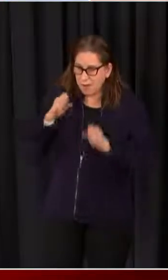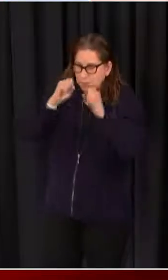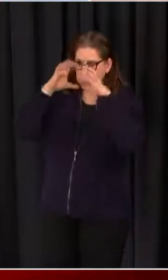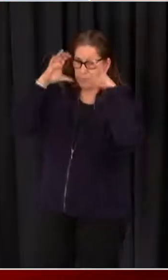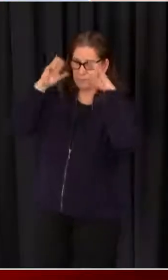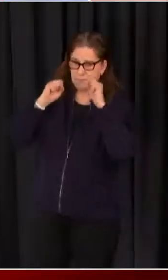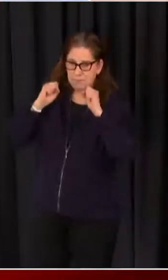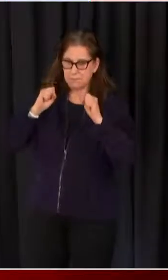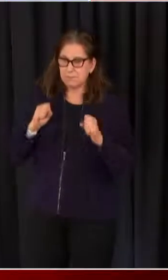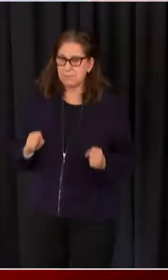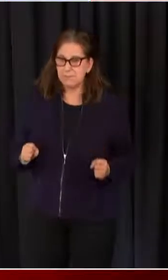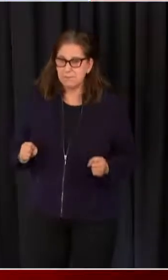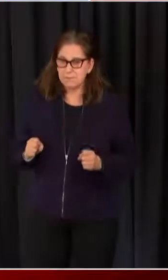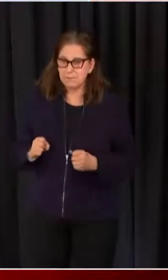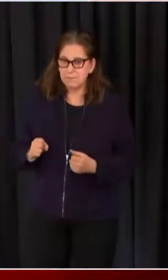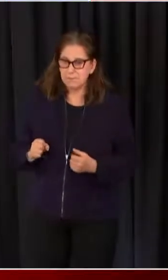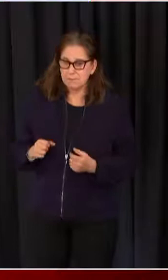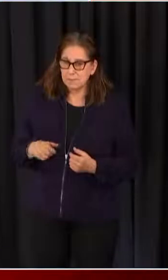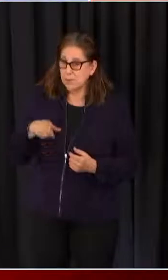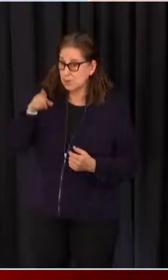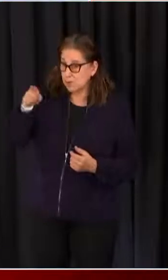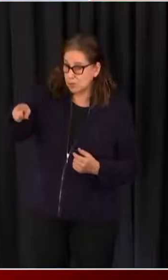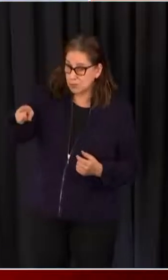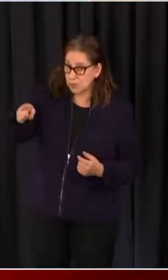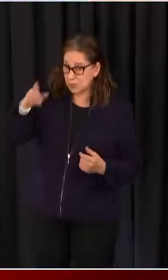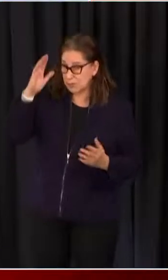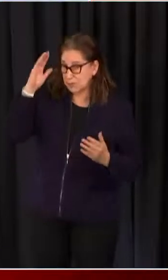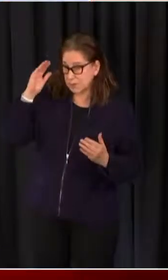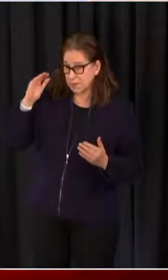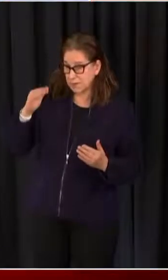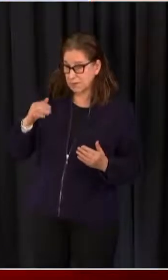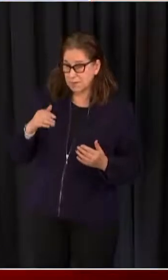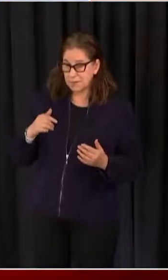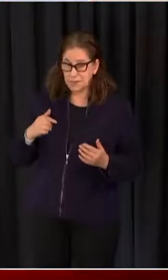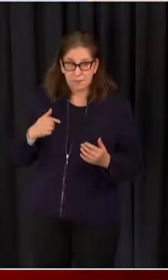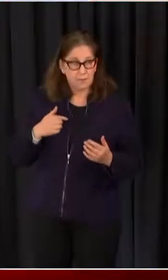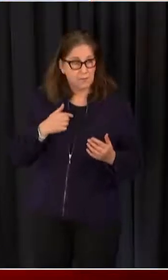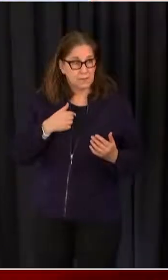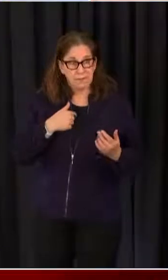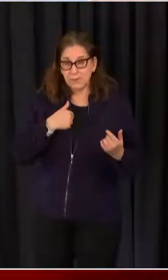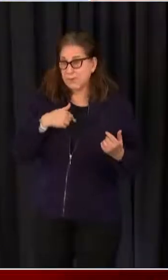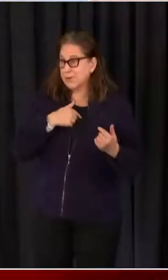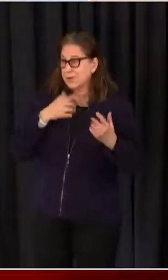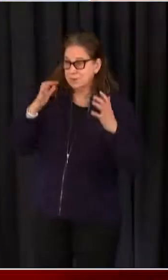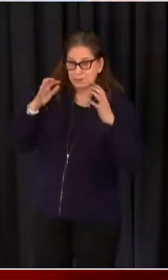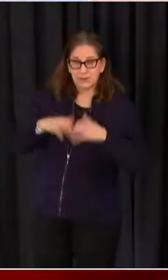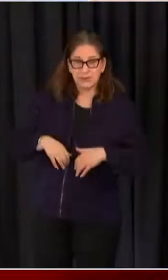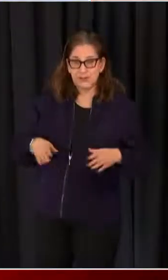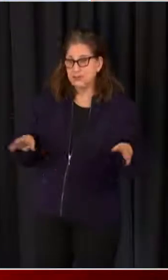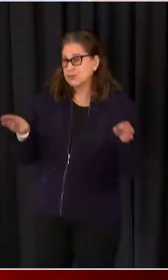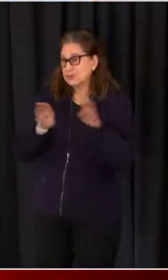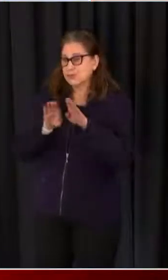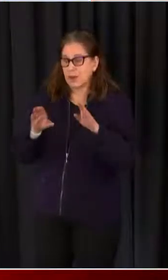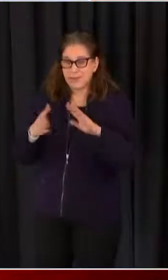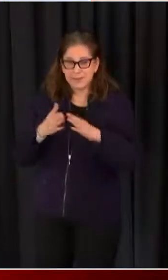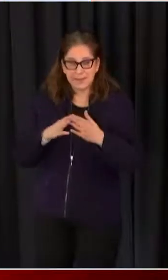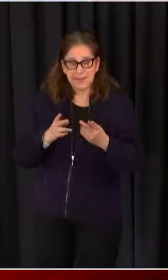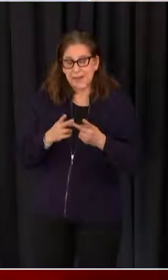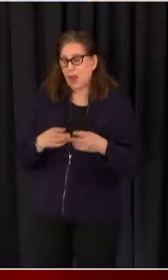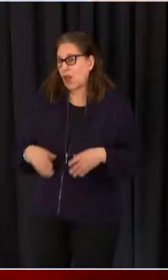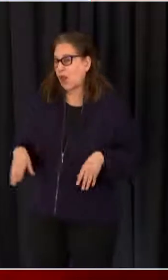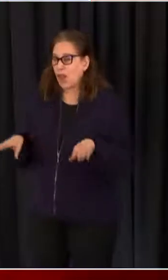us, including you, would have expected that we would have to shut down our city, close